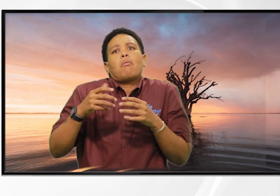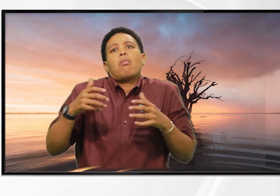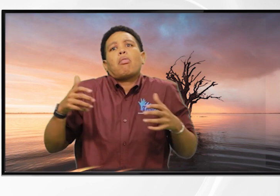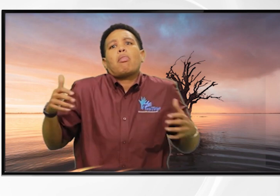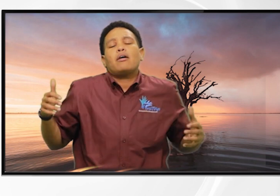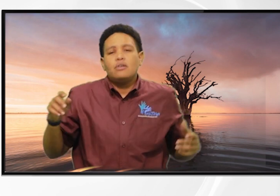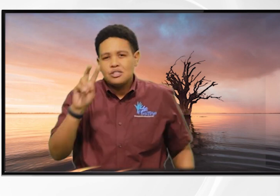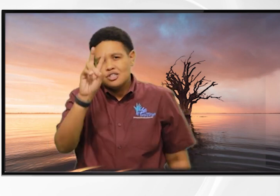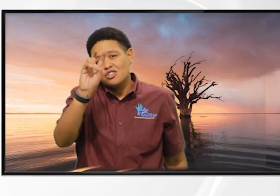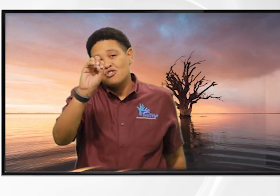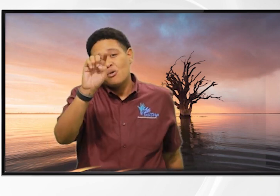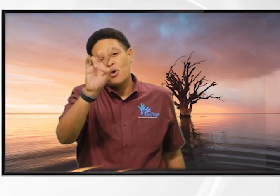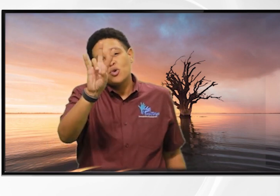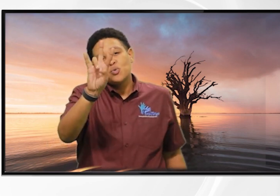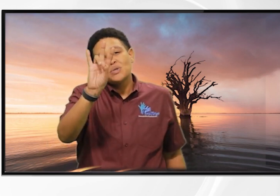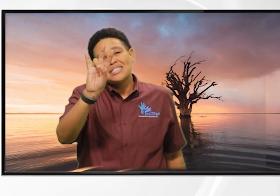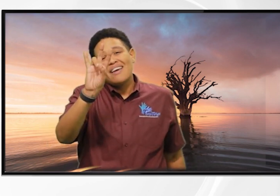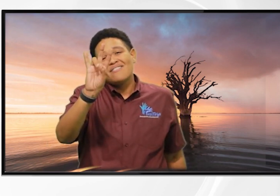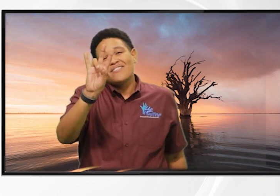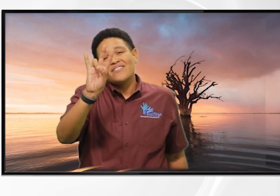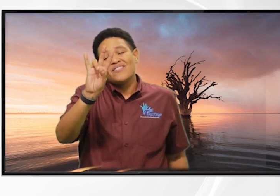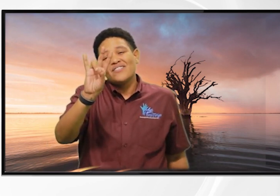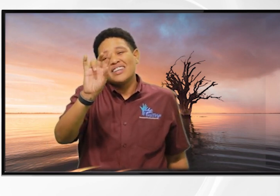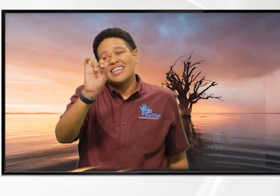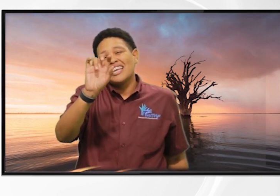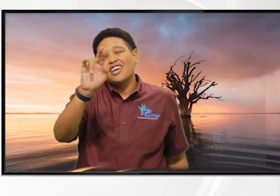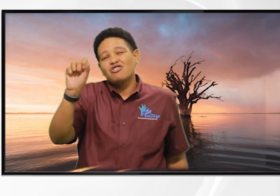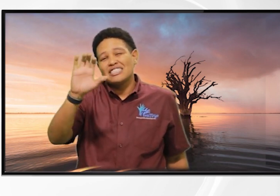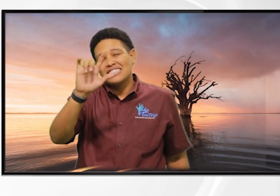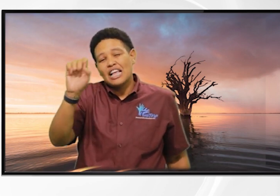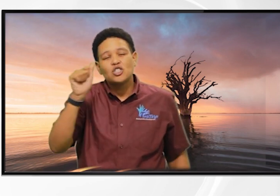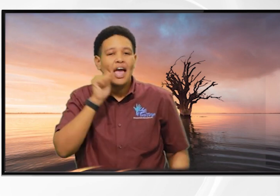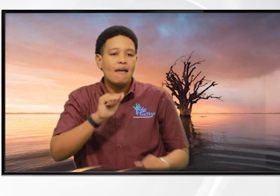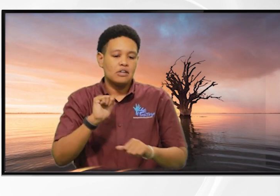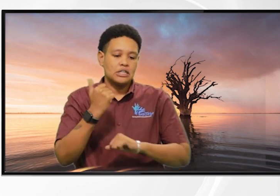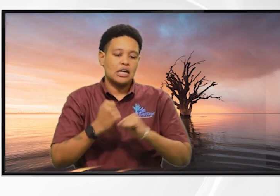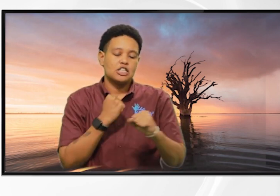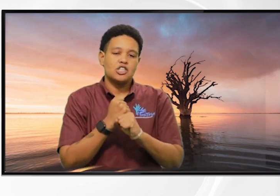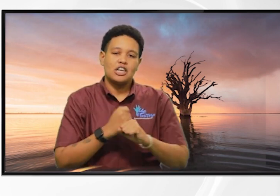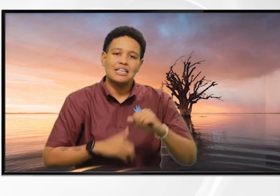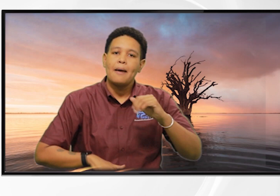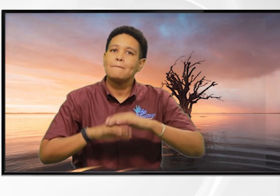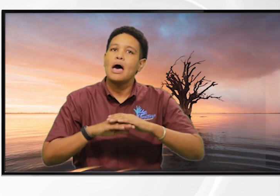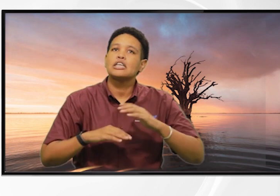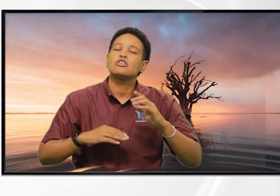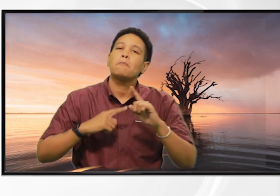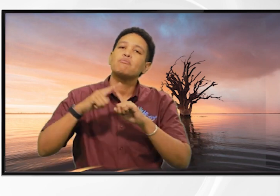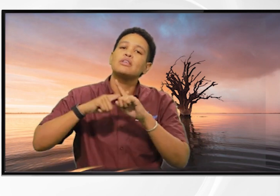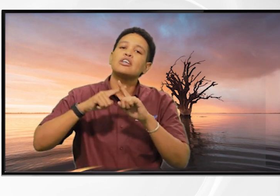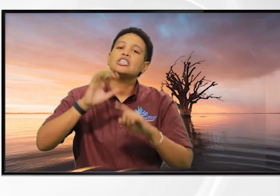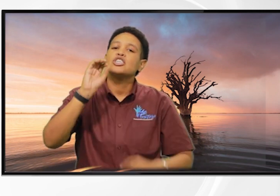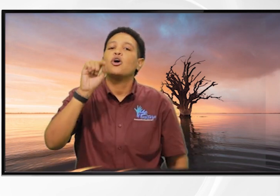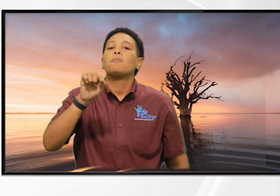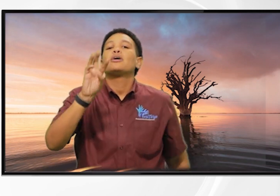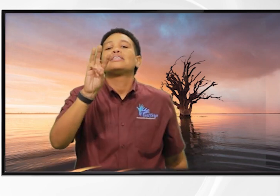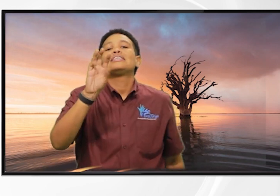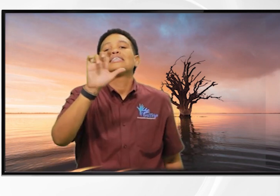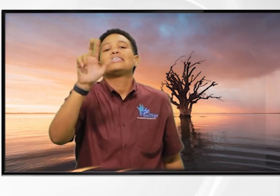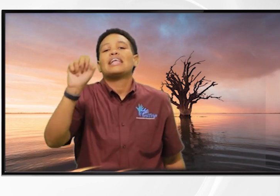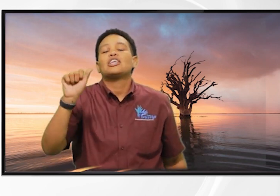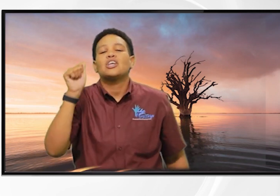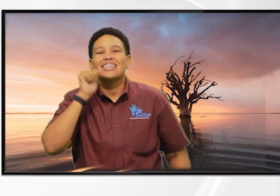0.27 degrees Celsius per decade, than maximum temperatures, 0.06 Celsius per